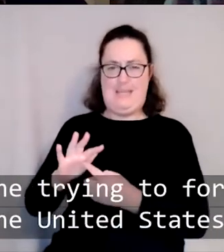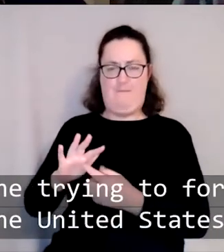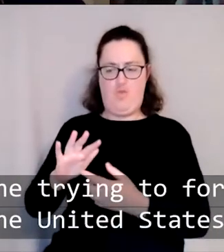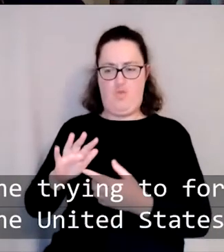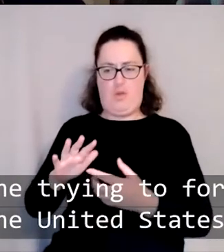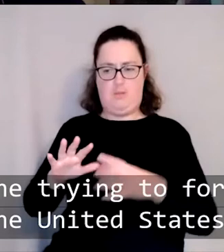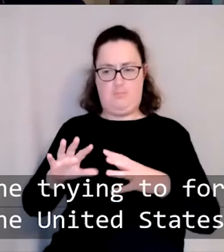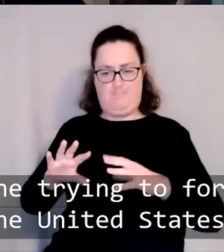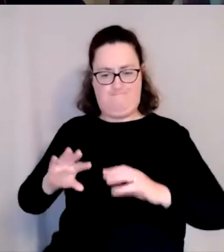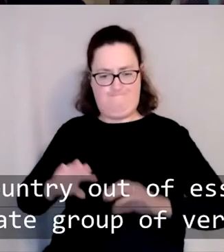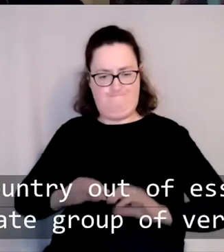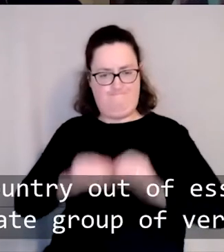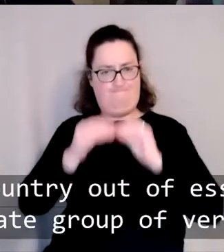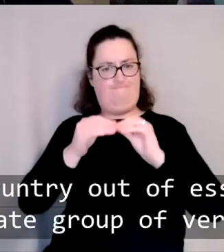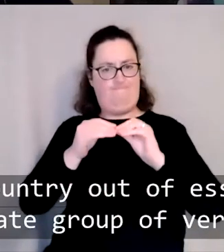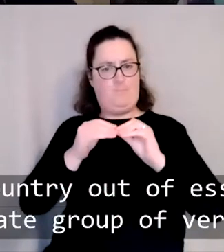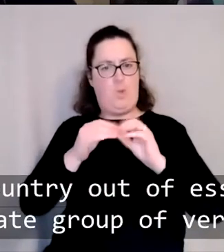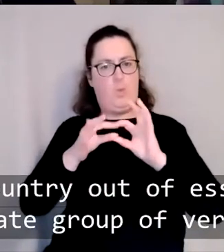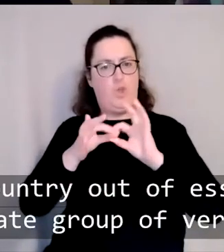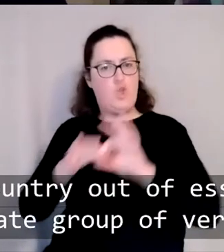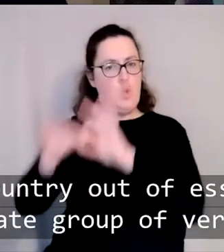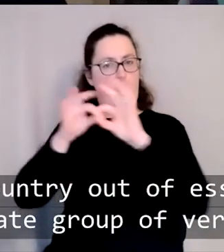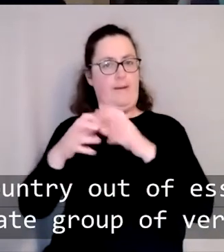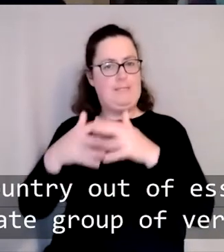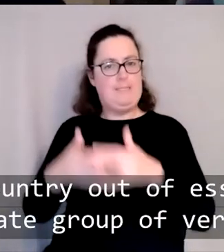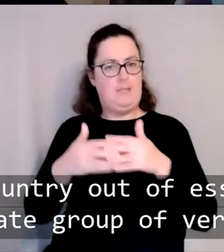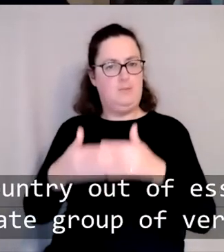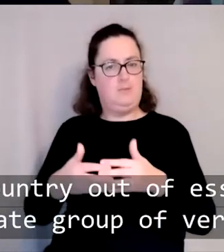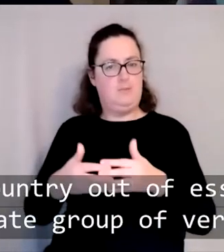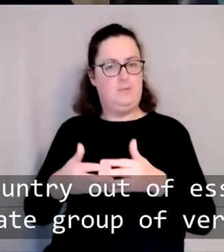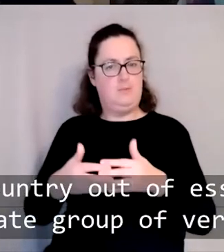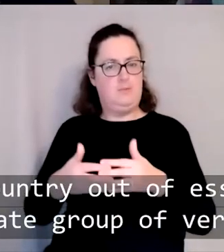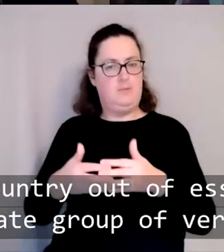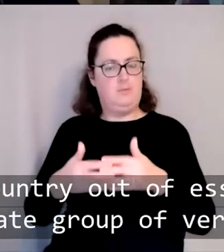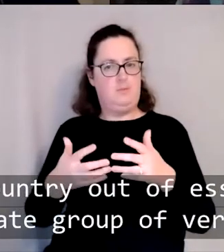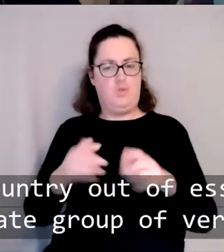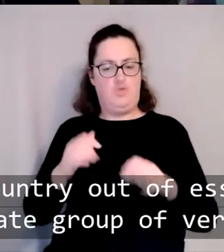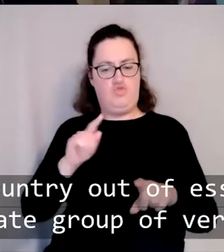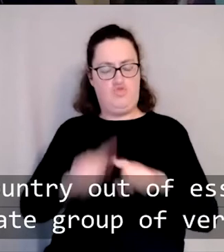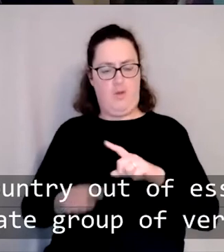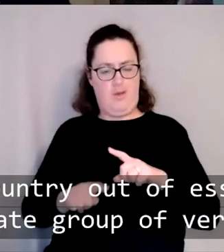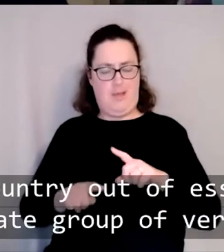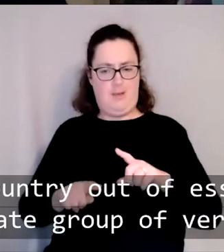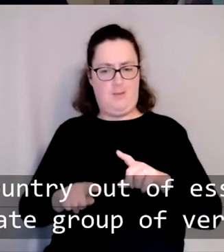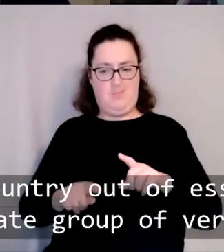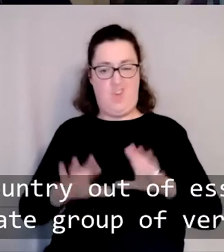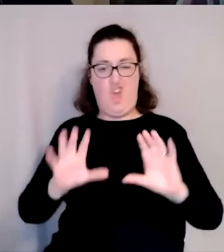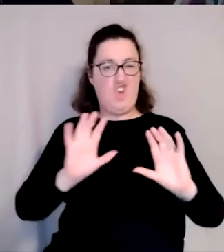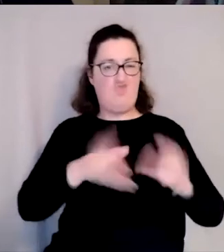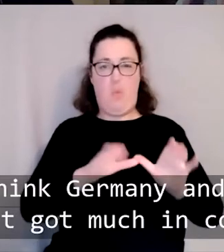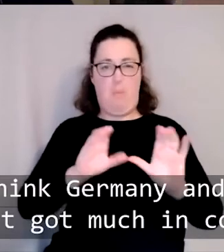form the United States, making a country out of essentially a disparate group of very,